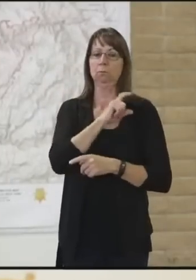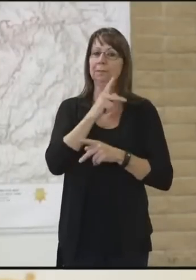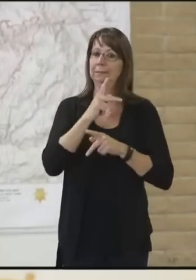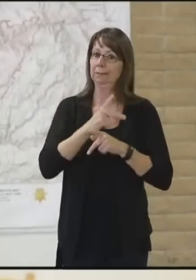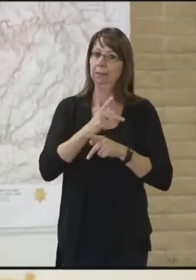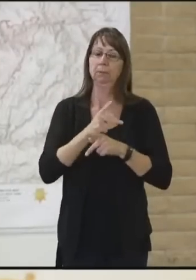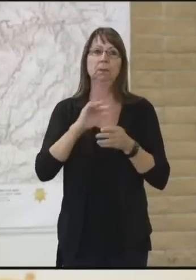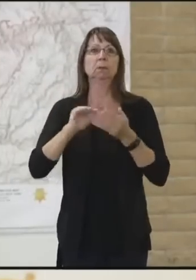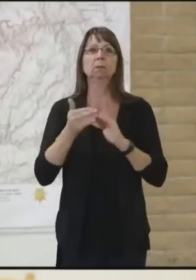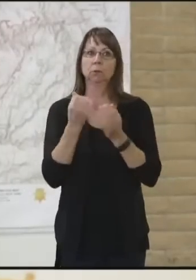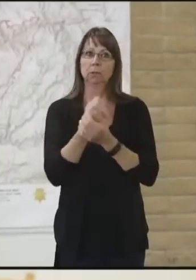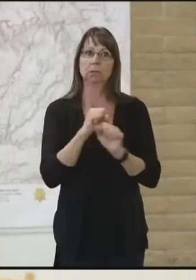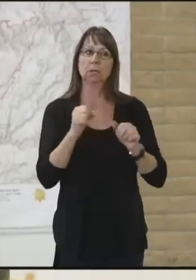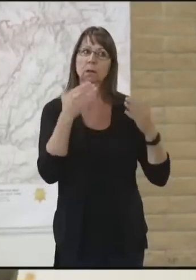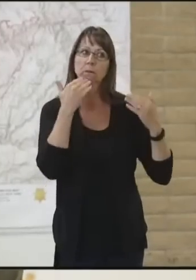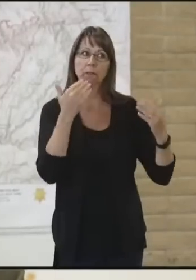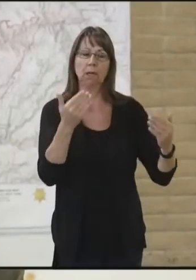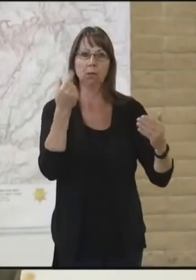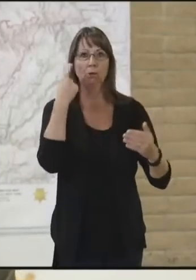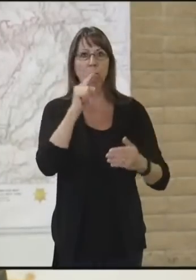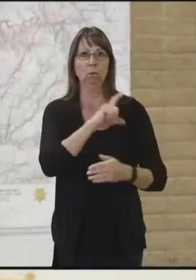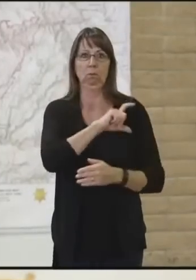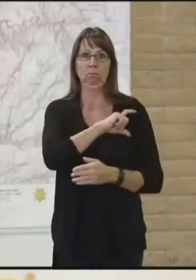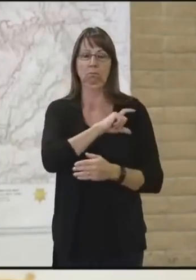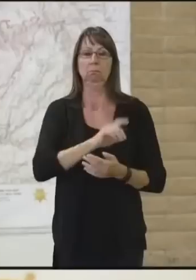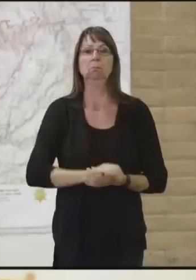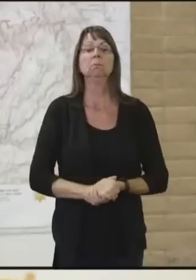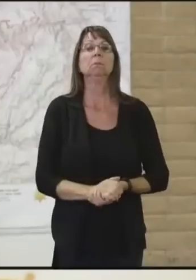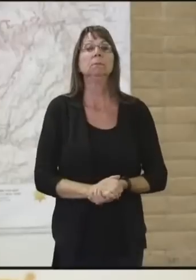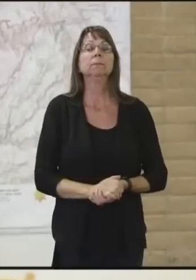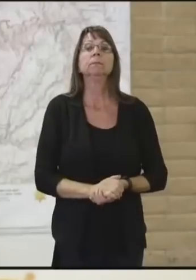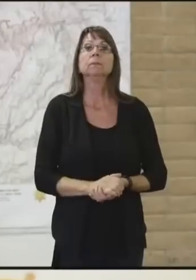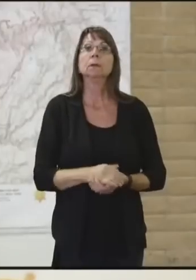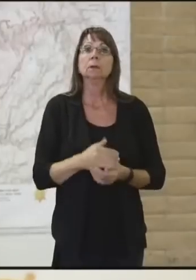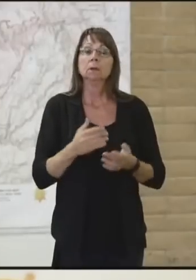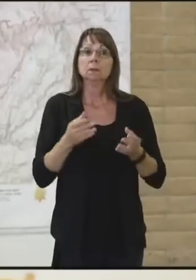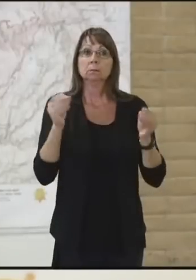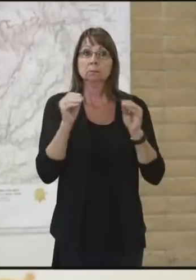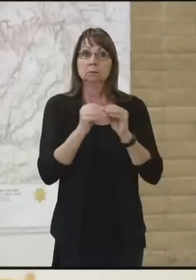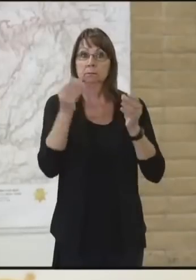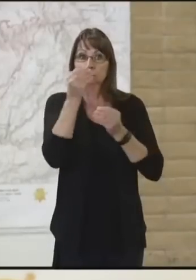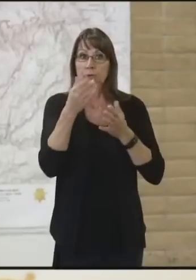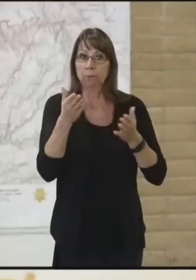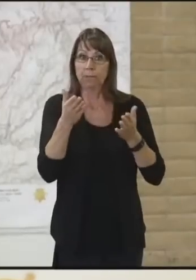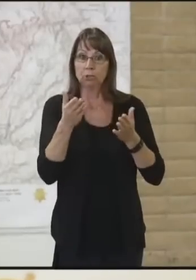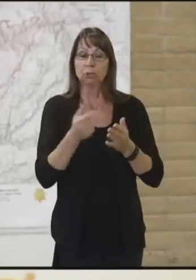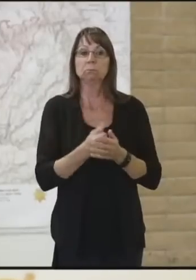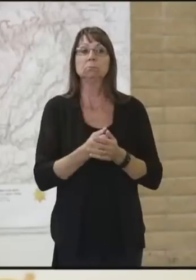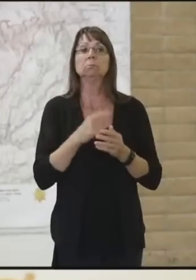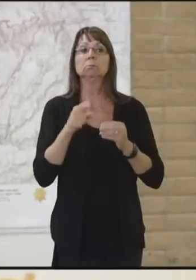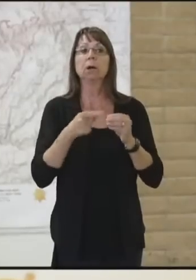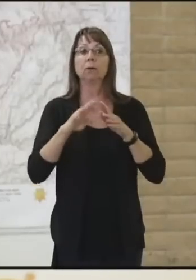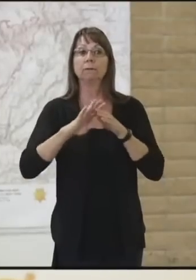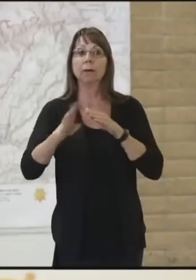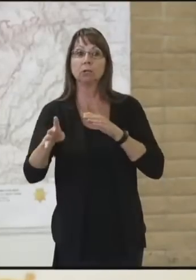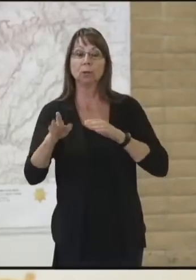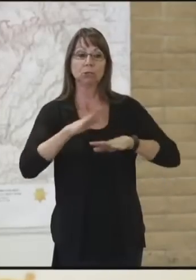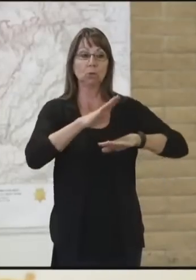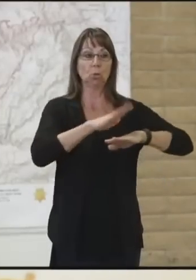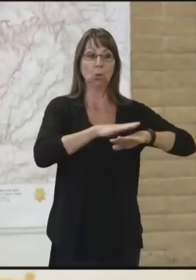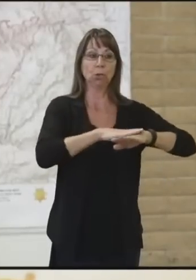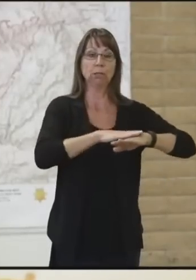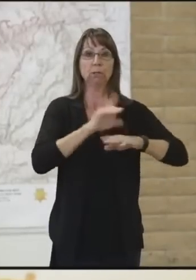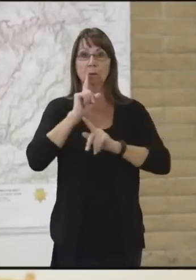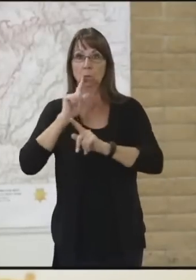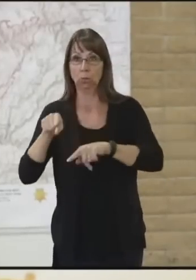to say thank you to them. I'd like to update you on the evacuation orders and warnings for those affected